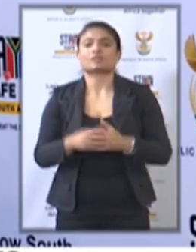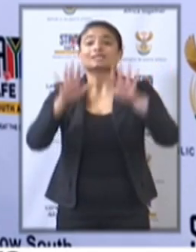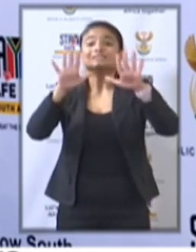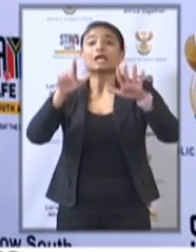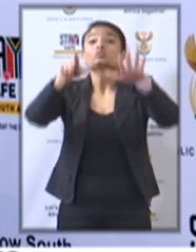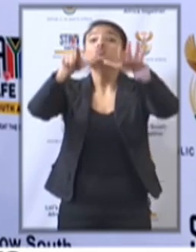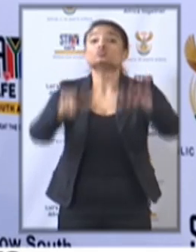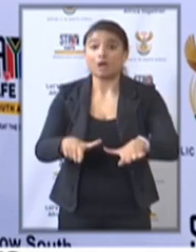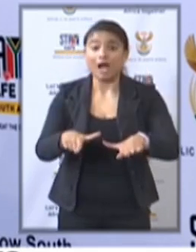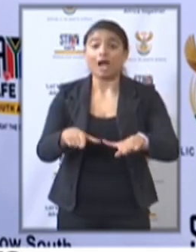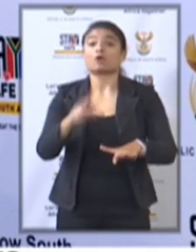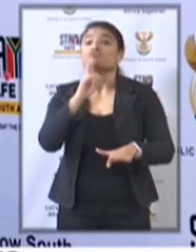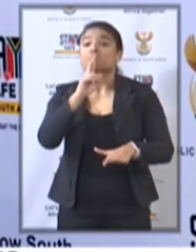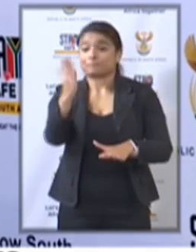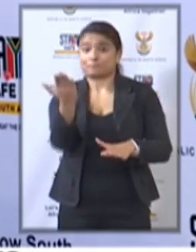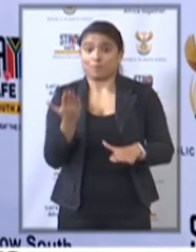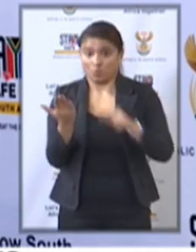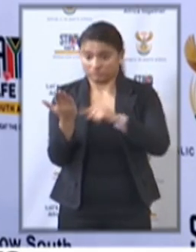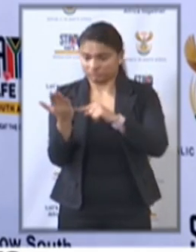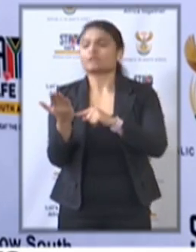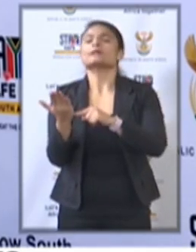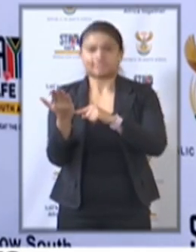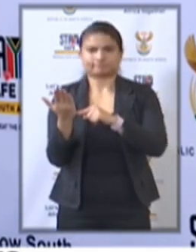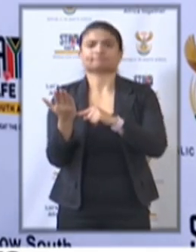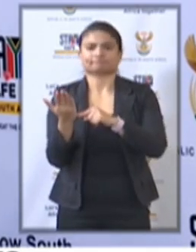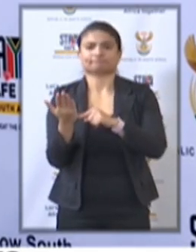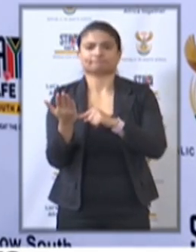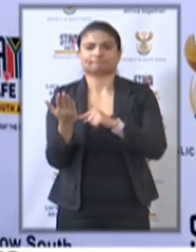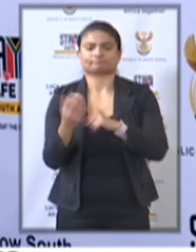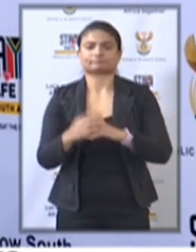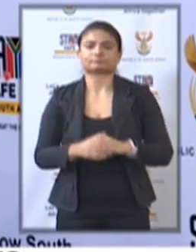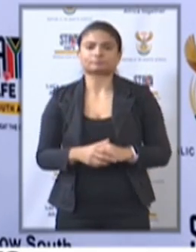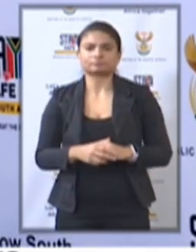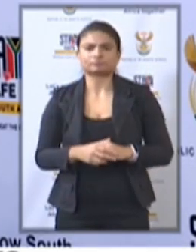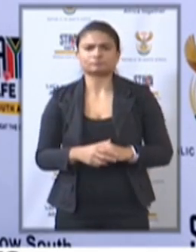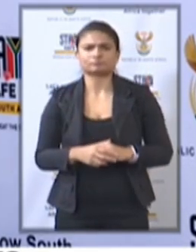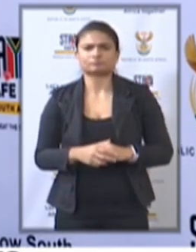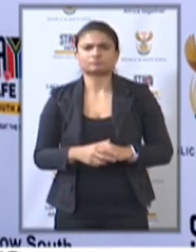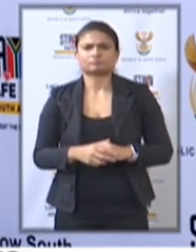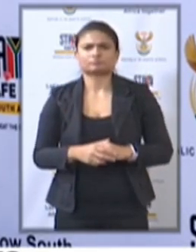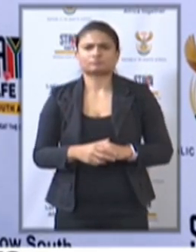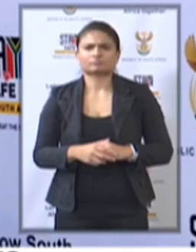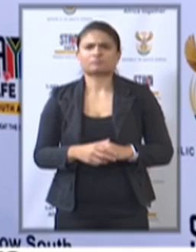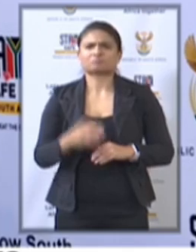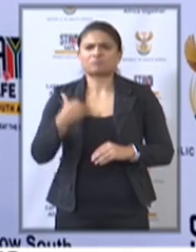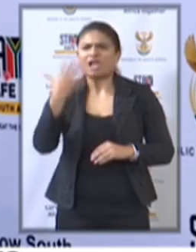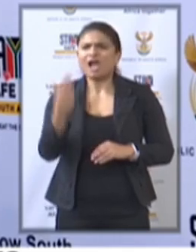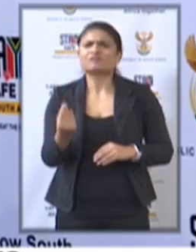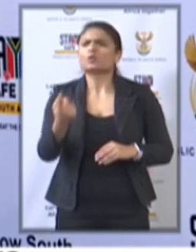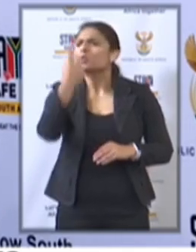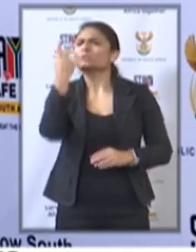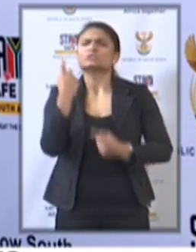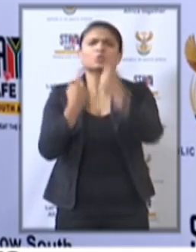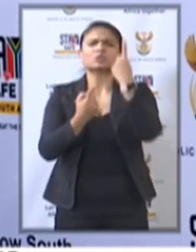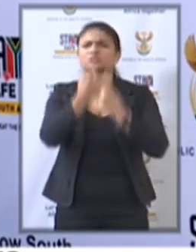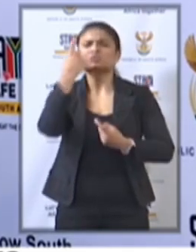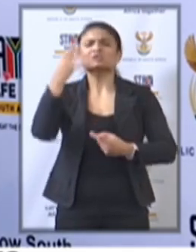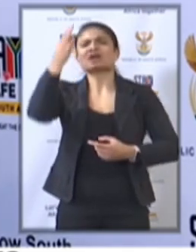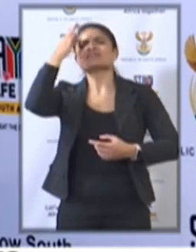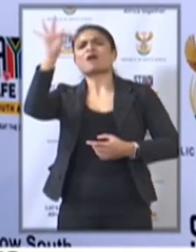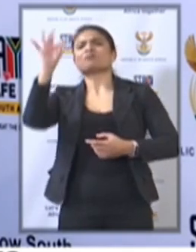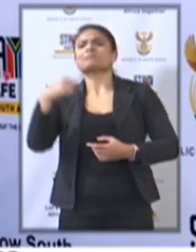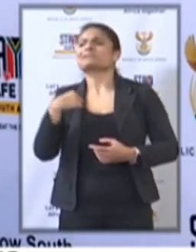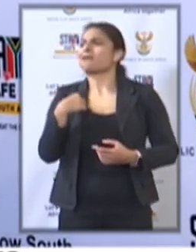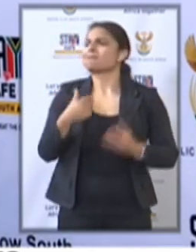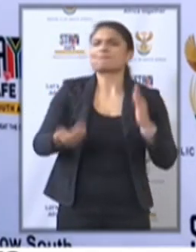2020. A question may as well be asked, because we don't want to be a government that hides